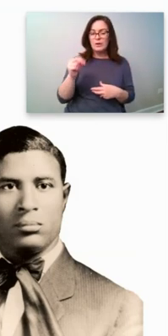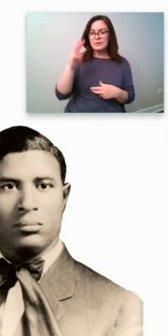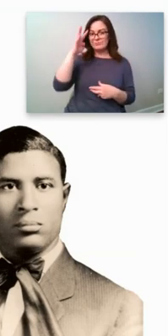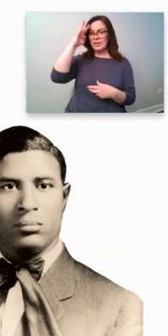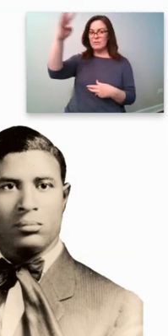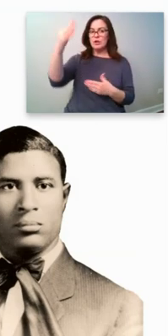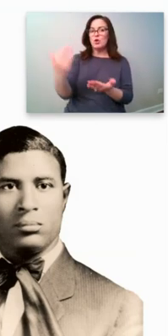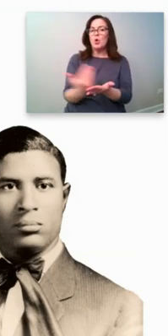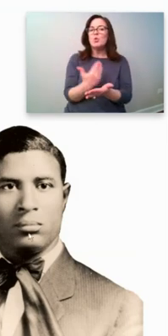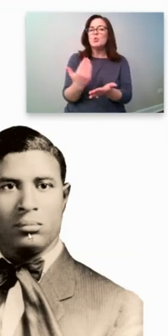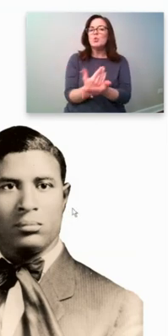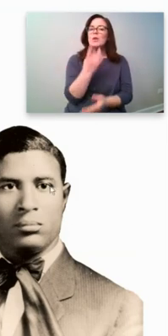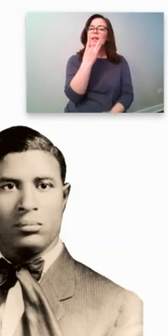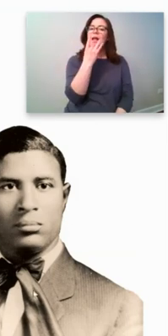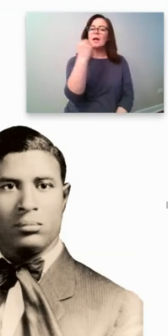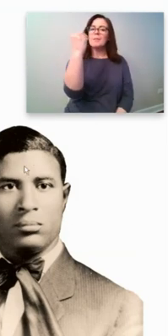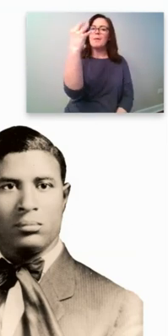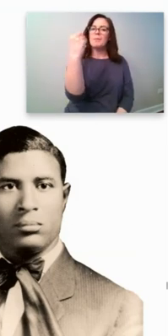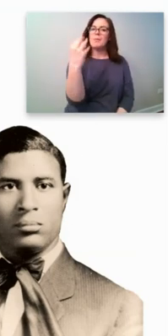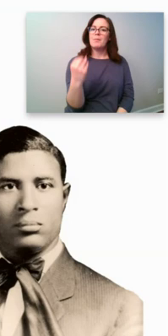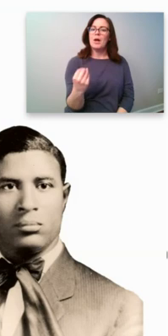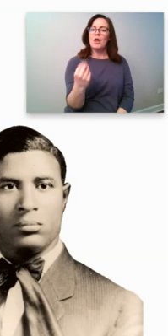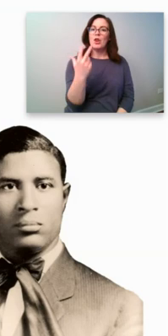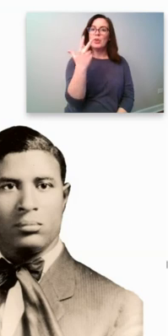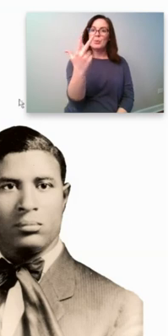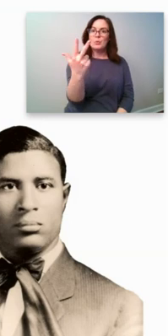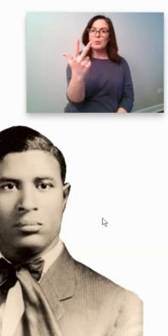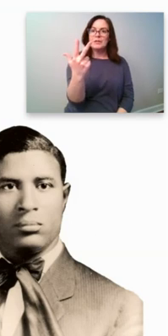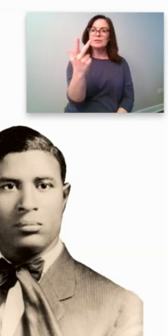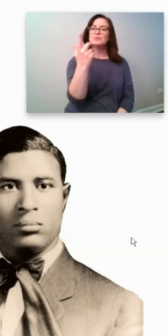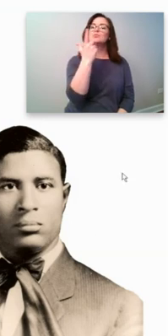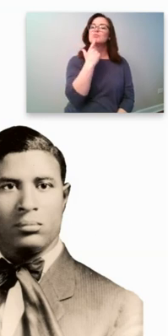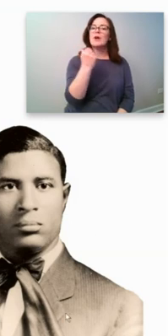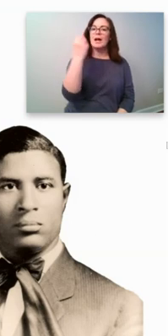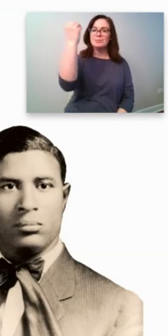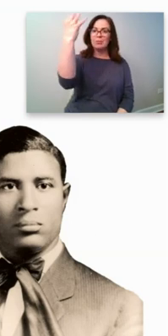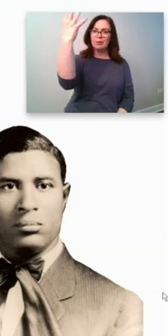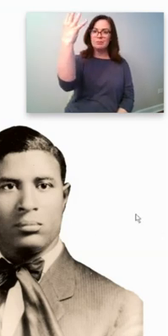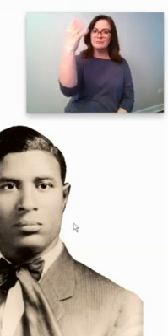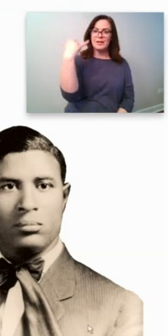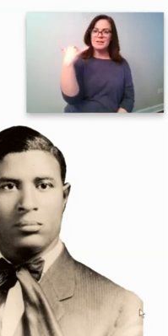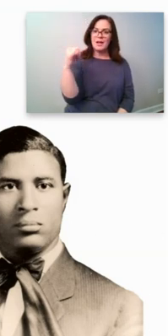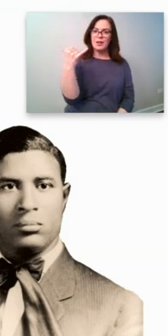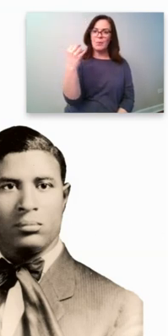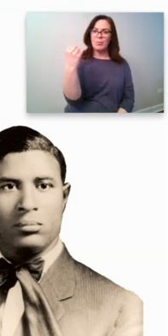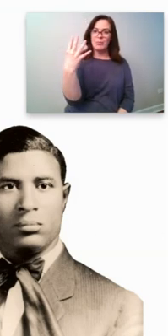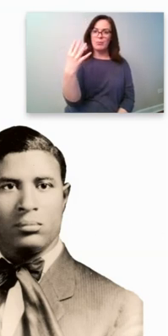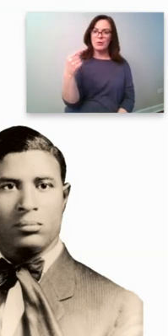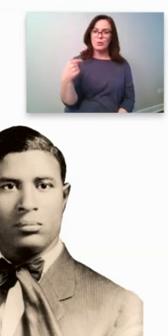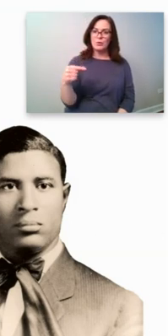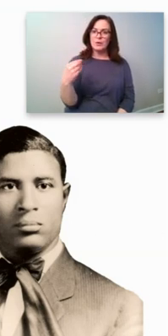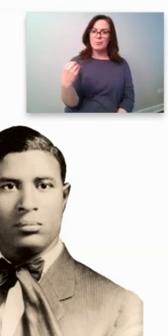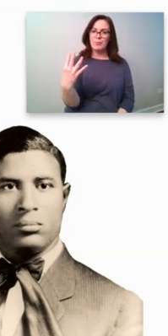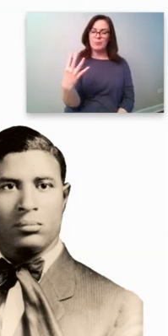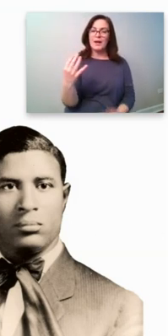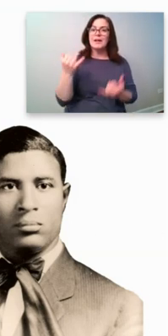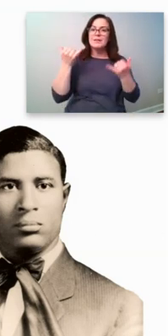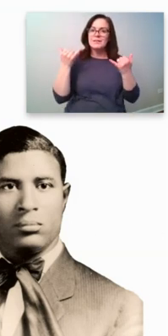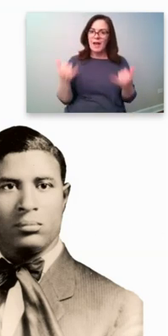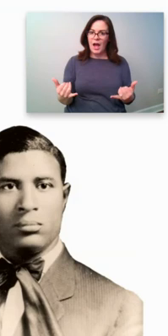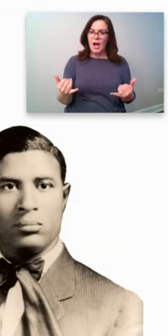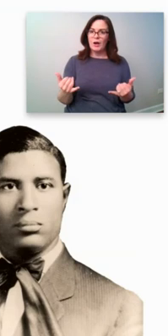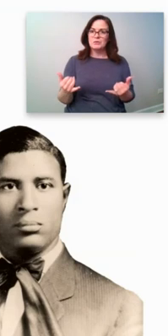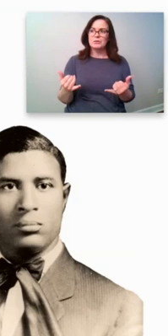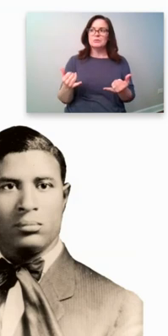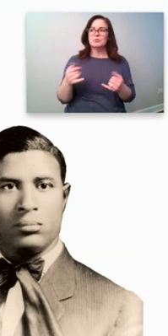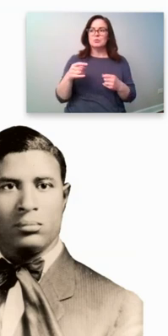this man decided to make the traffic light even better. Before the current traffic light, the traffic light only had red and